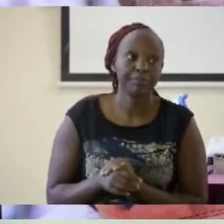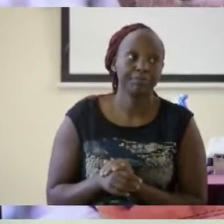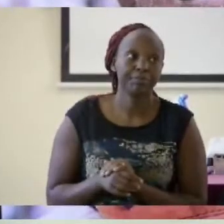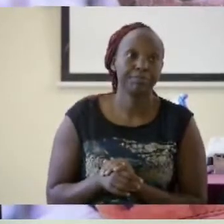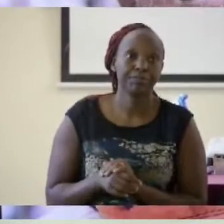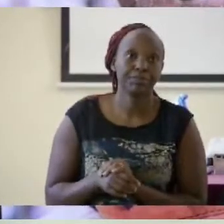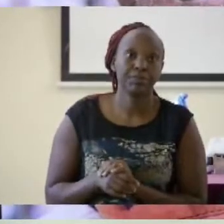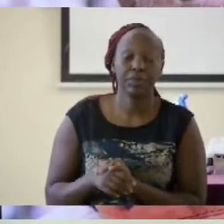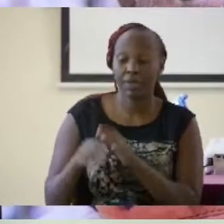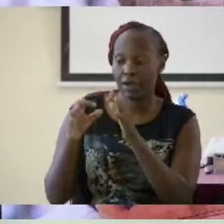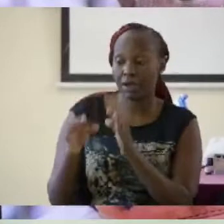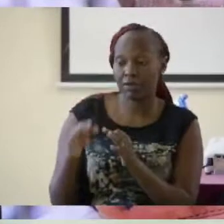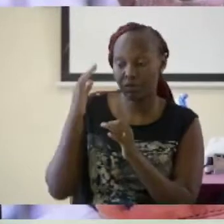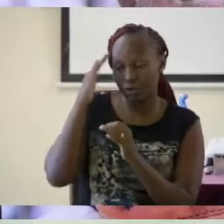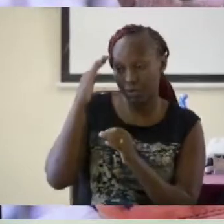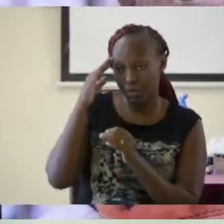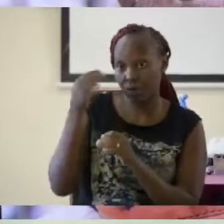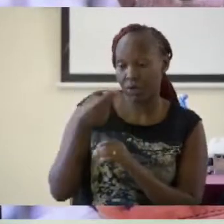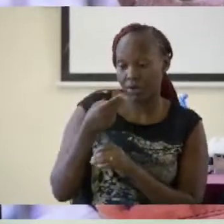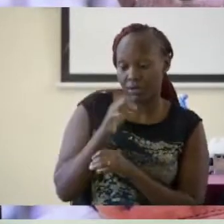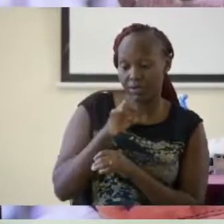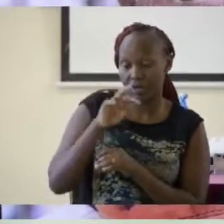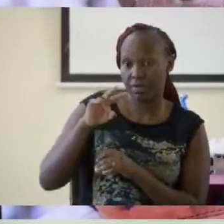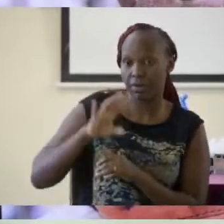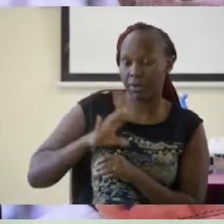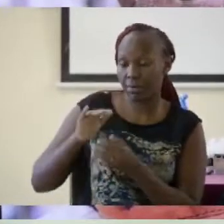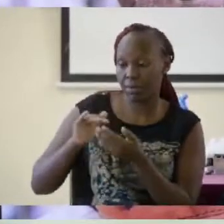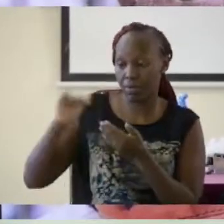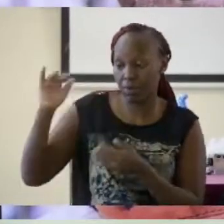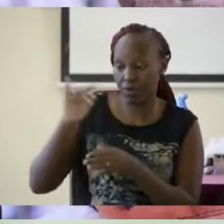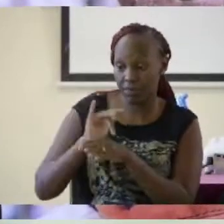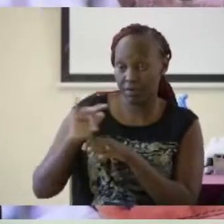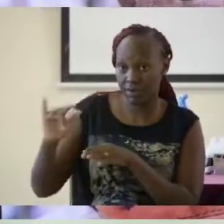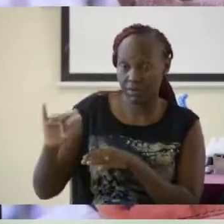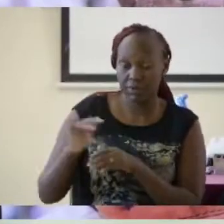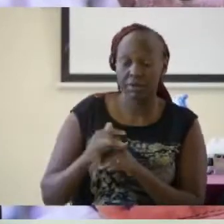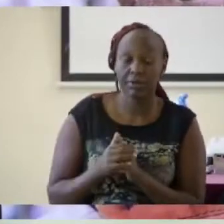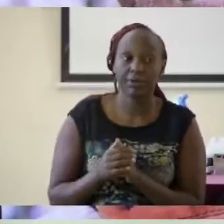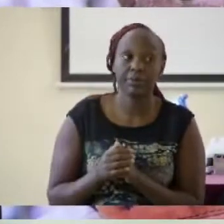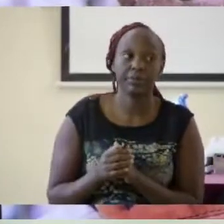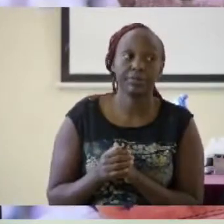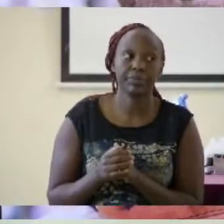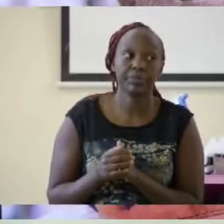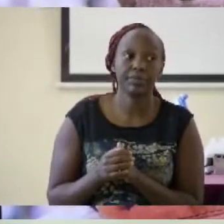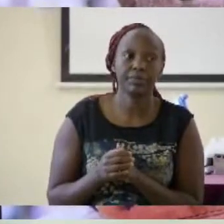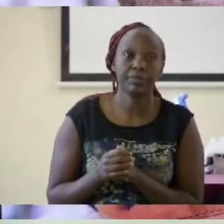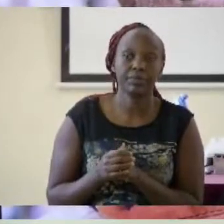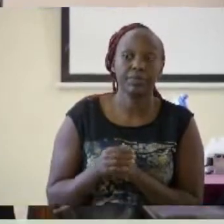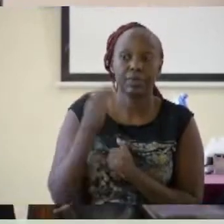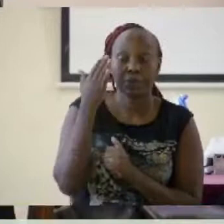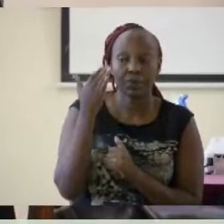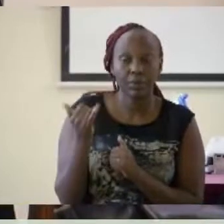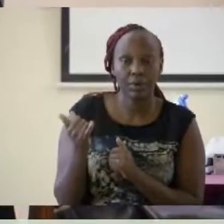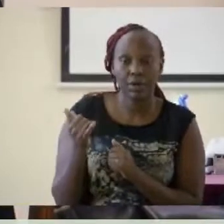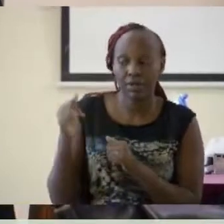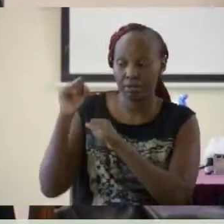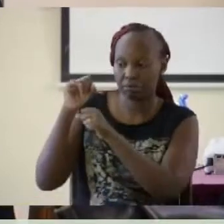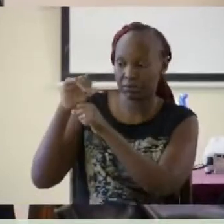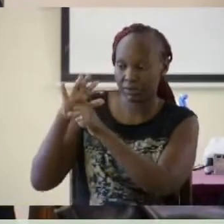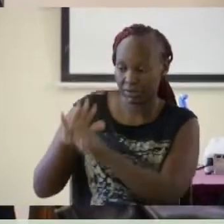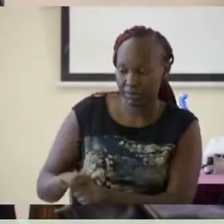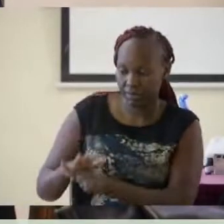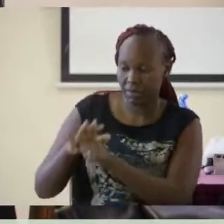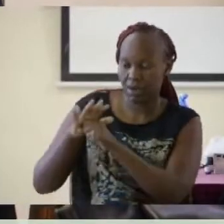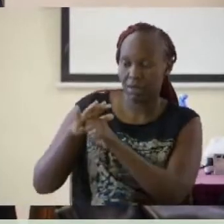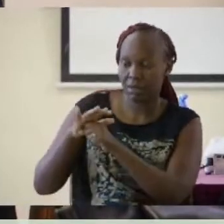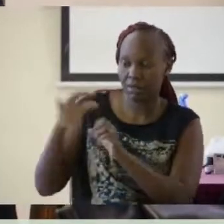As those of you who know about HIV, women are the most affected. And because of the stigma that has